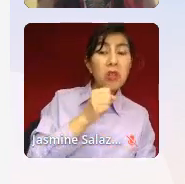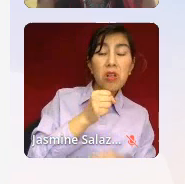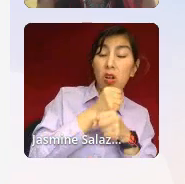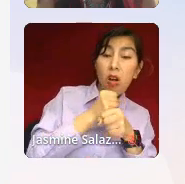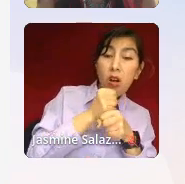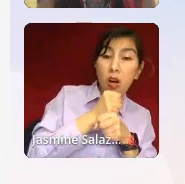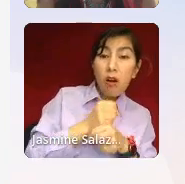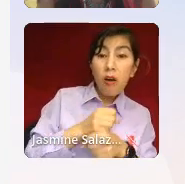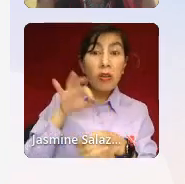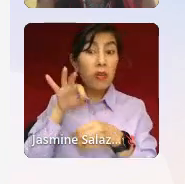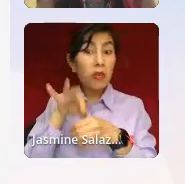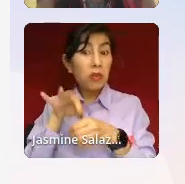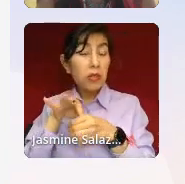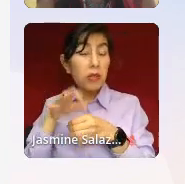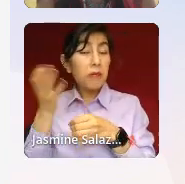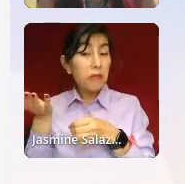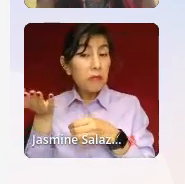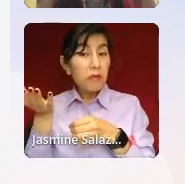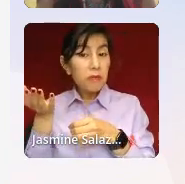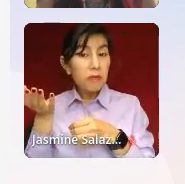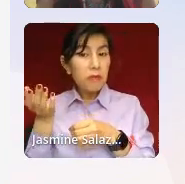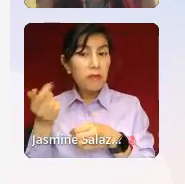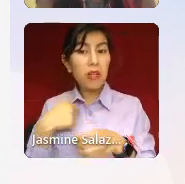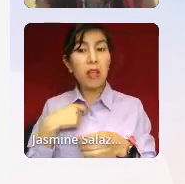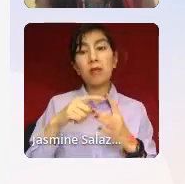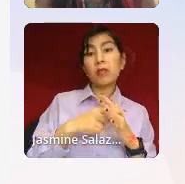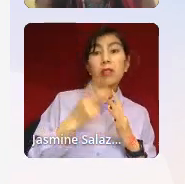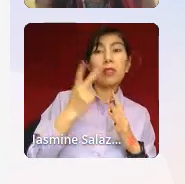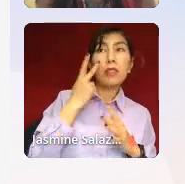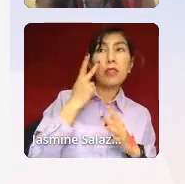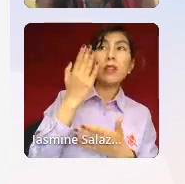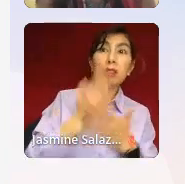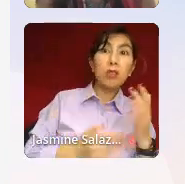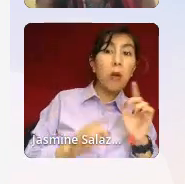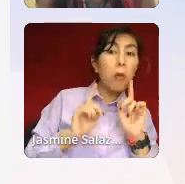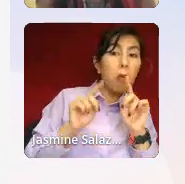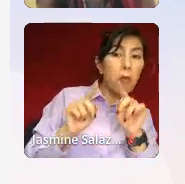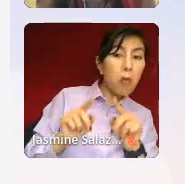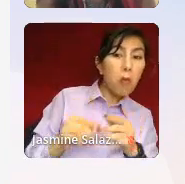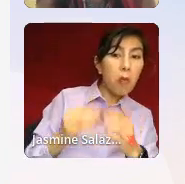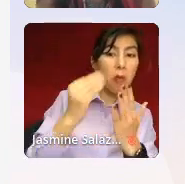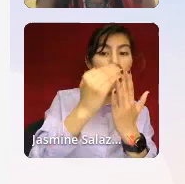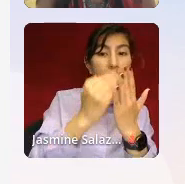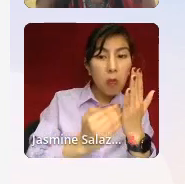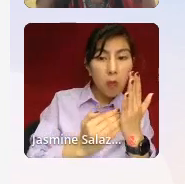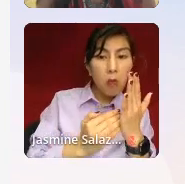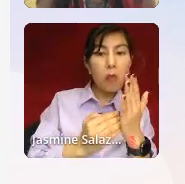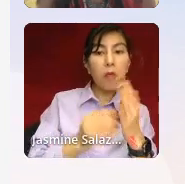or tea? So I should start seeing some responses in the event feed.